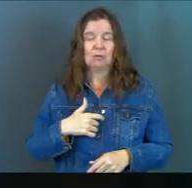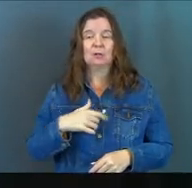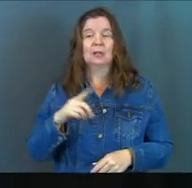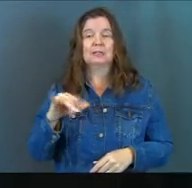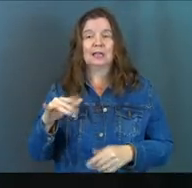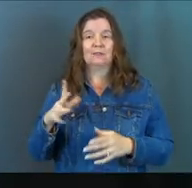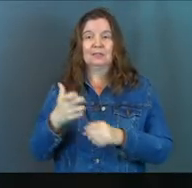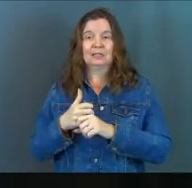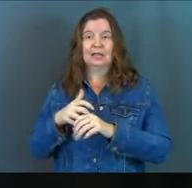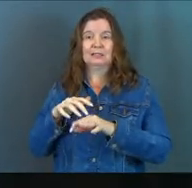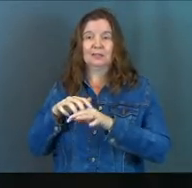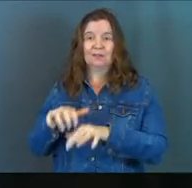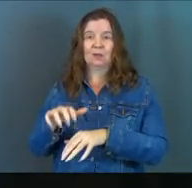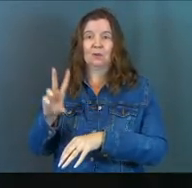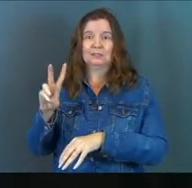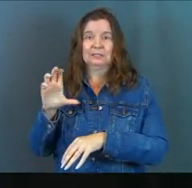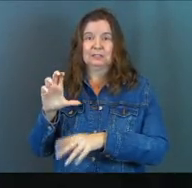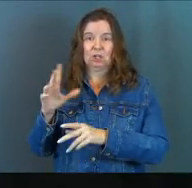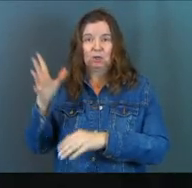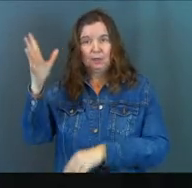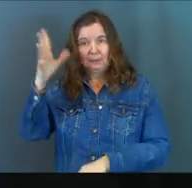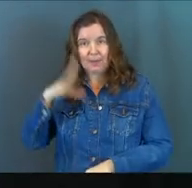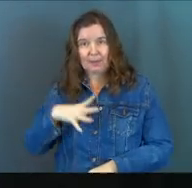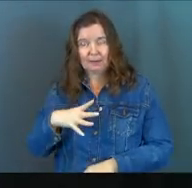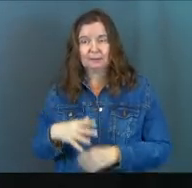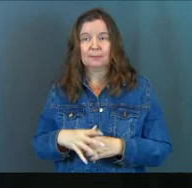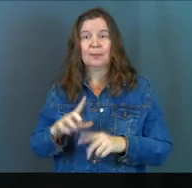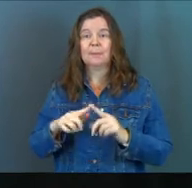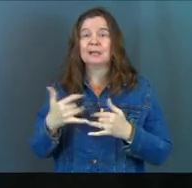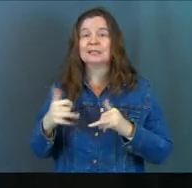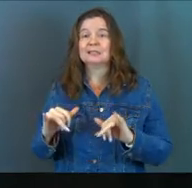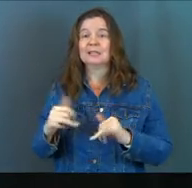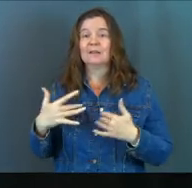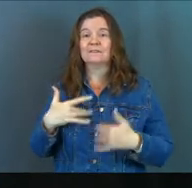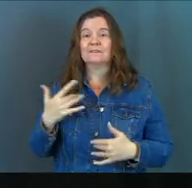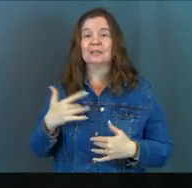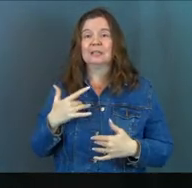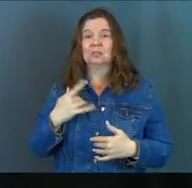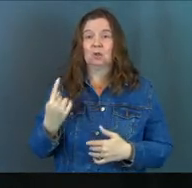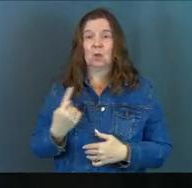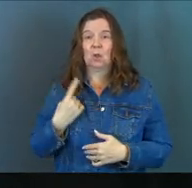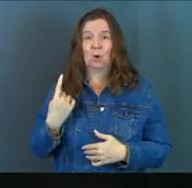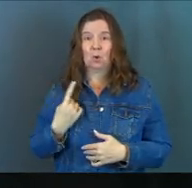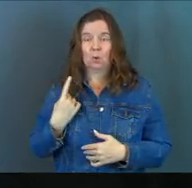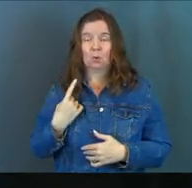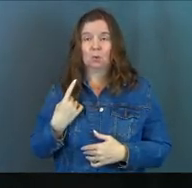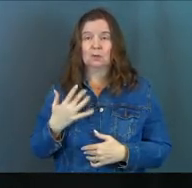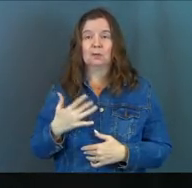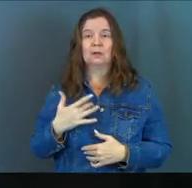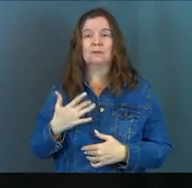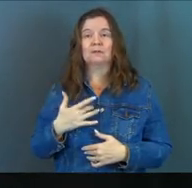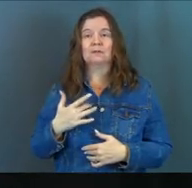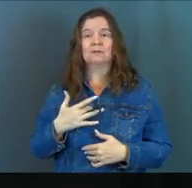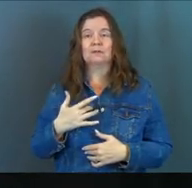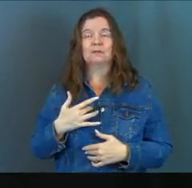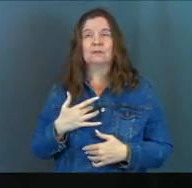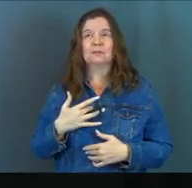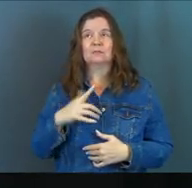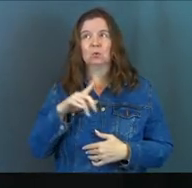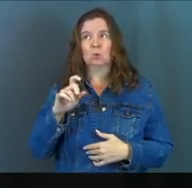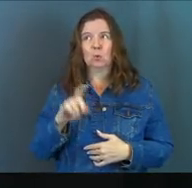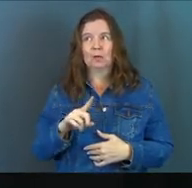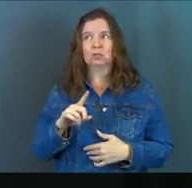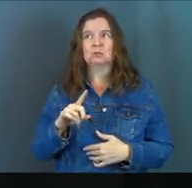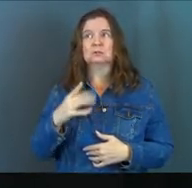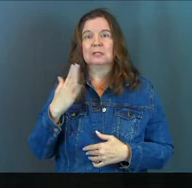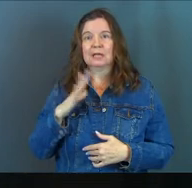David amasses a following, 600 men, but he still feels alone and he still